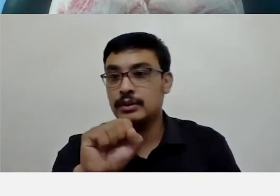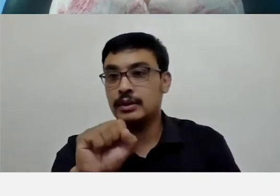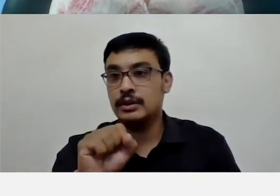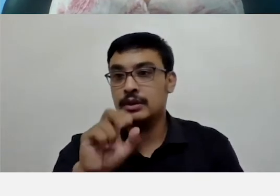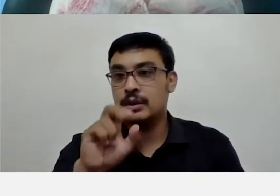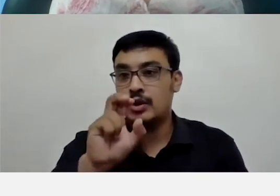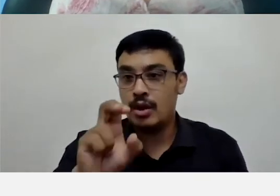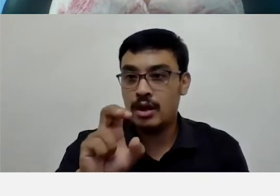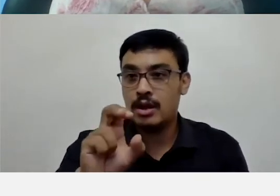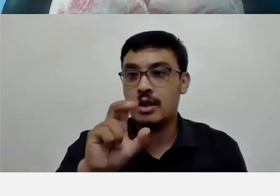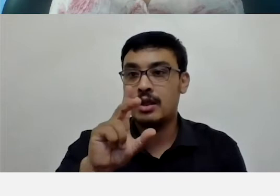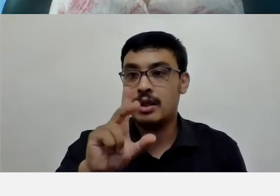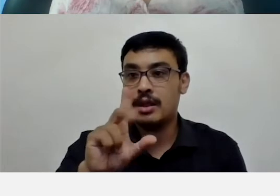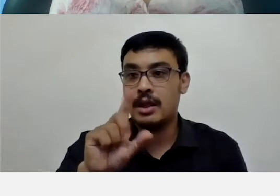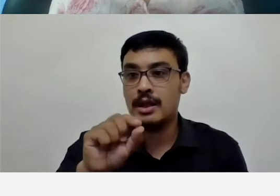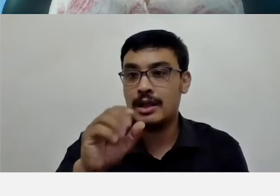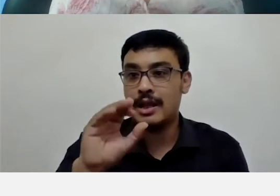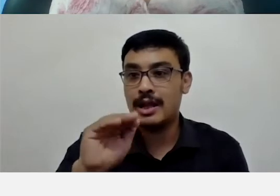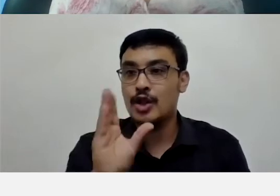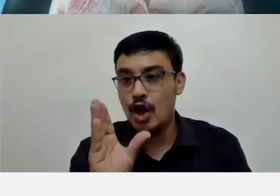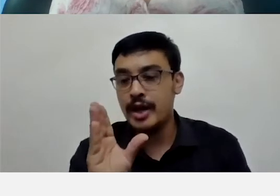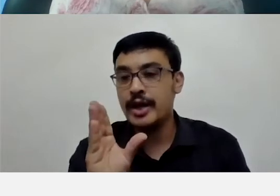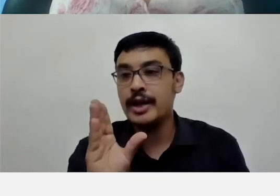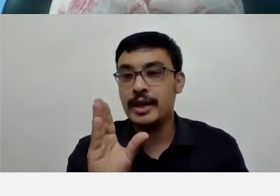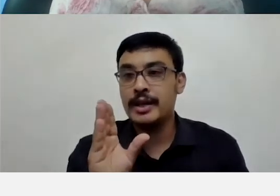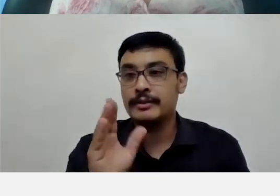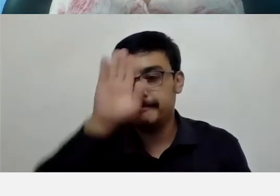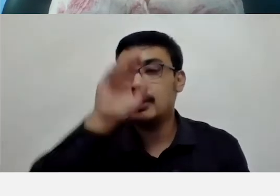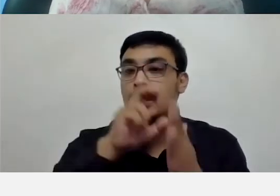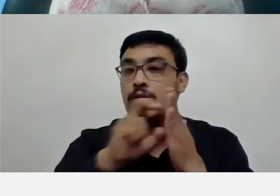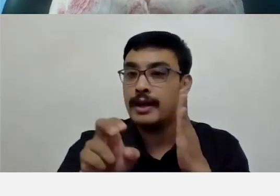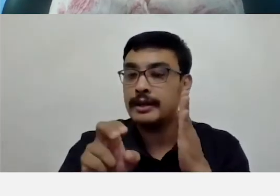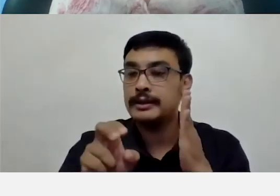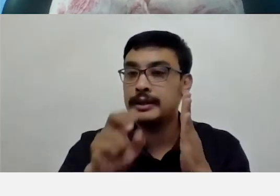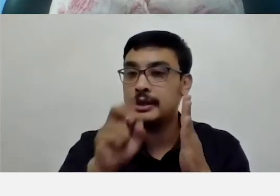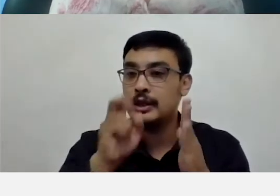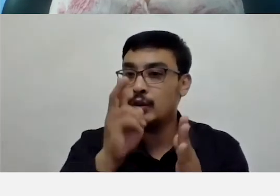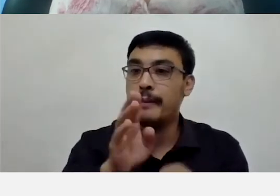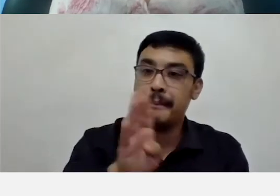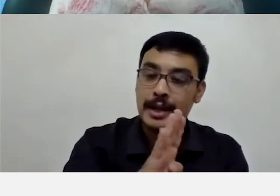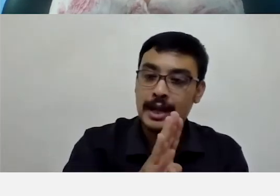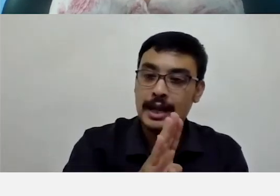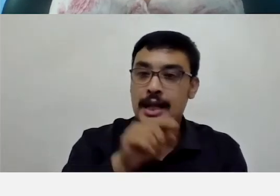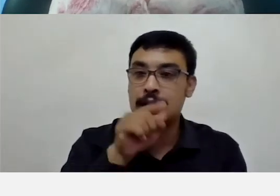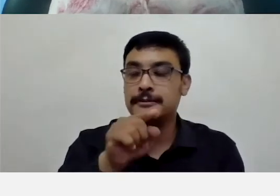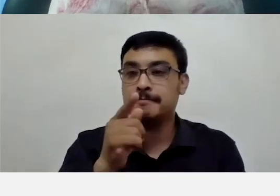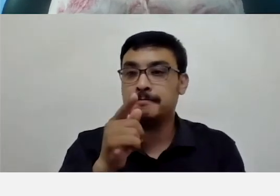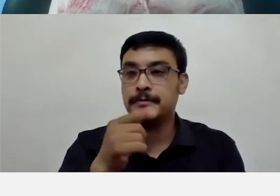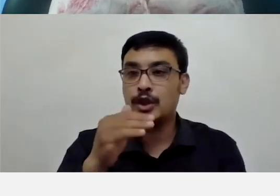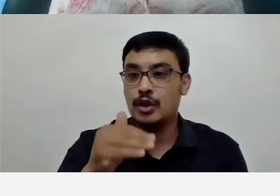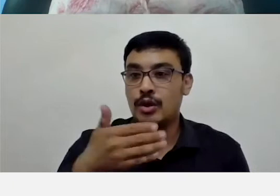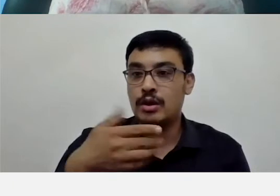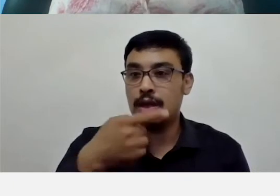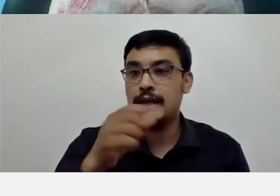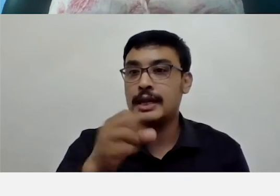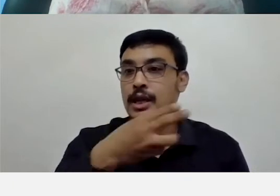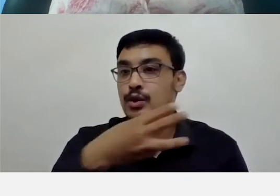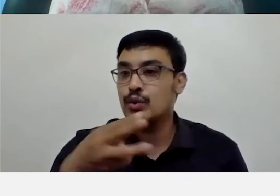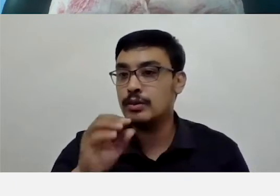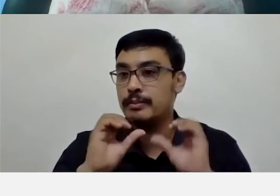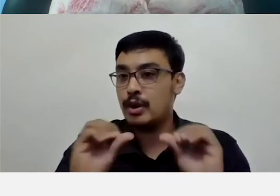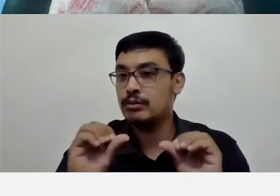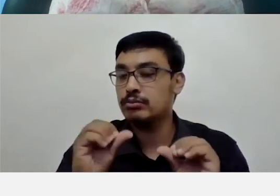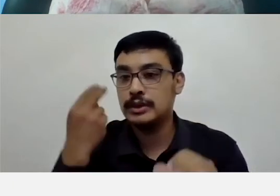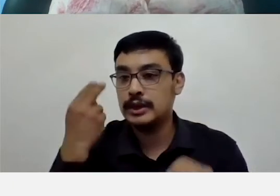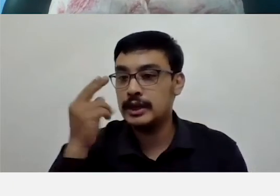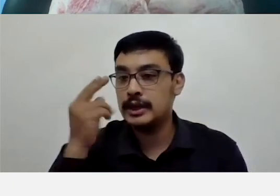Square, called as Laku Durbar. But that place was not accepted by Tolezu. So they came later on